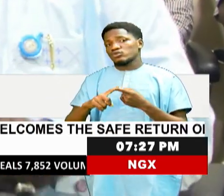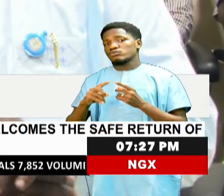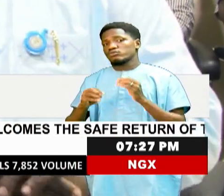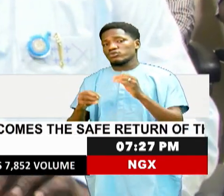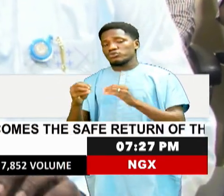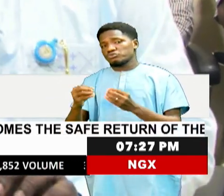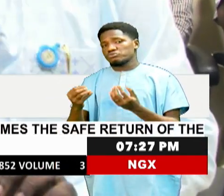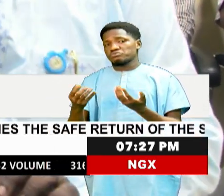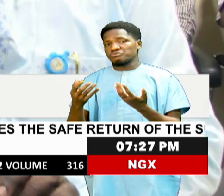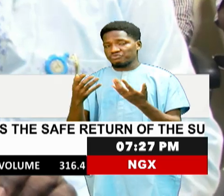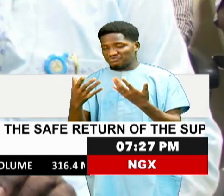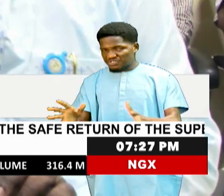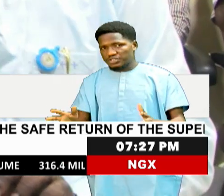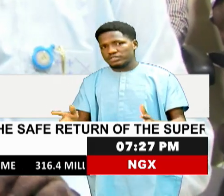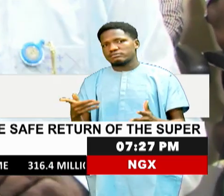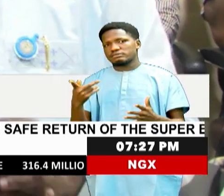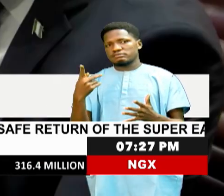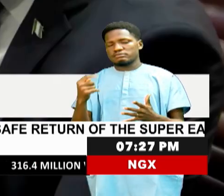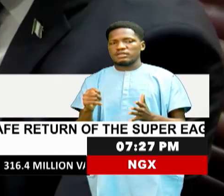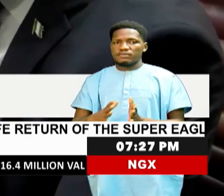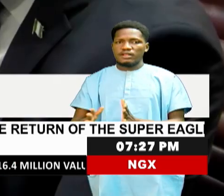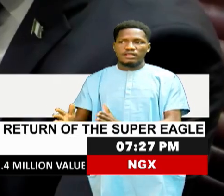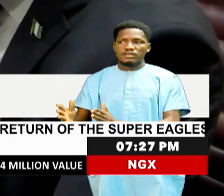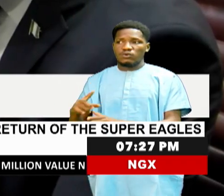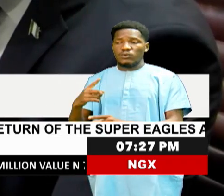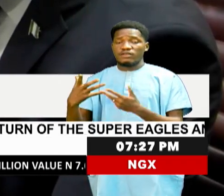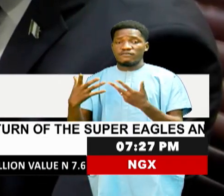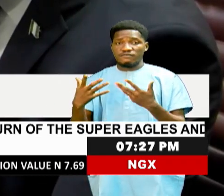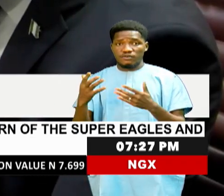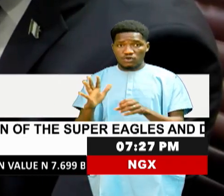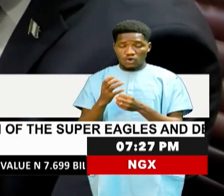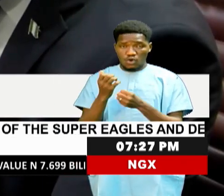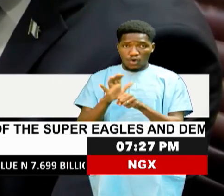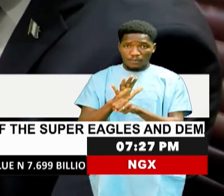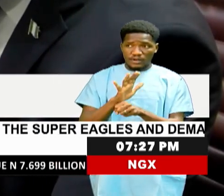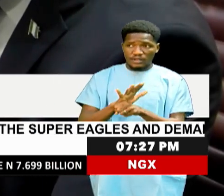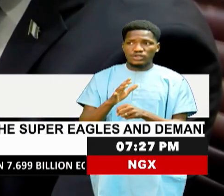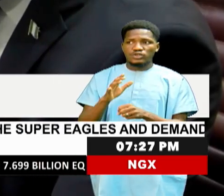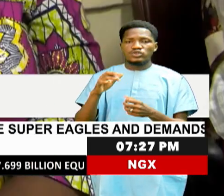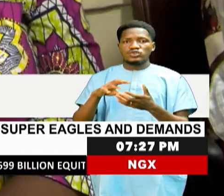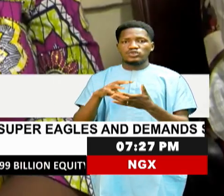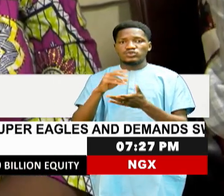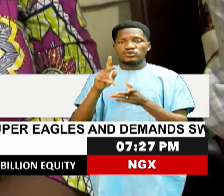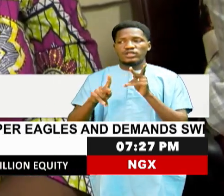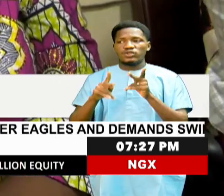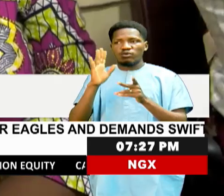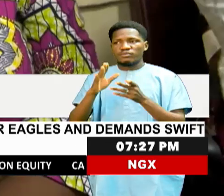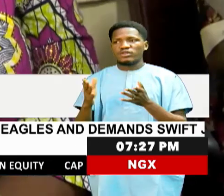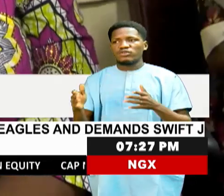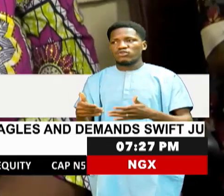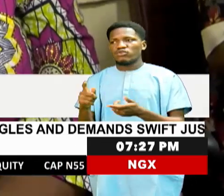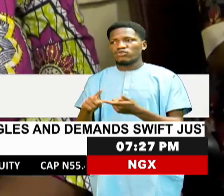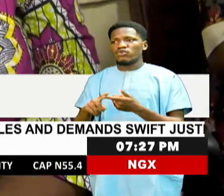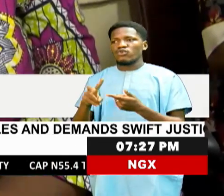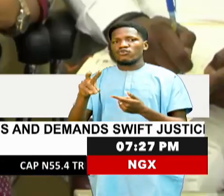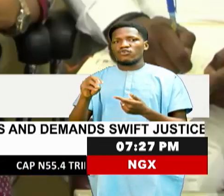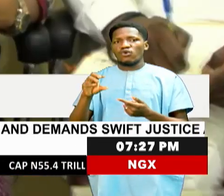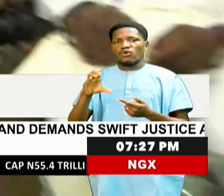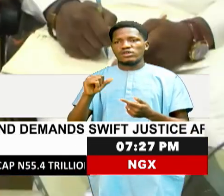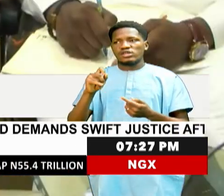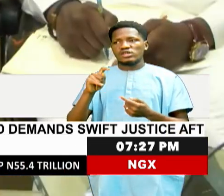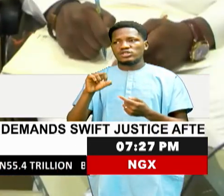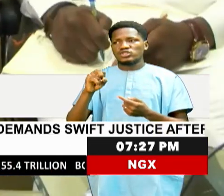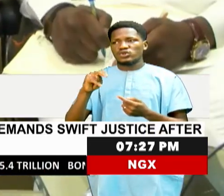This phase is complete. Students will be introduced to vocational training to enhance hands-on skills.